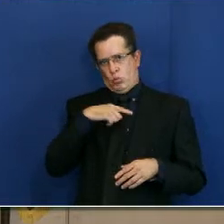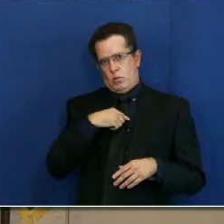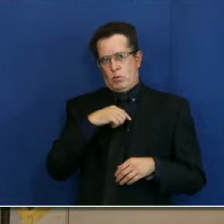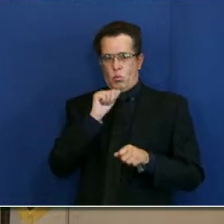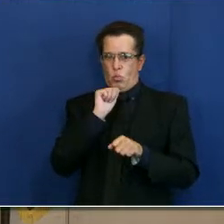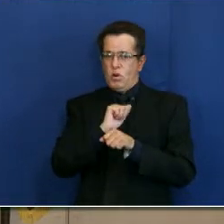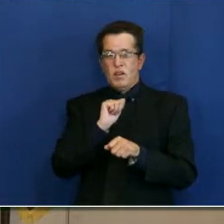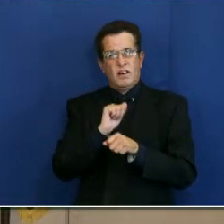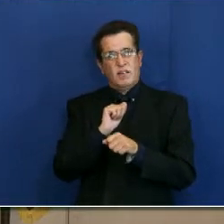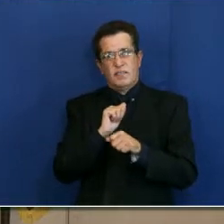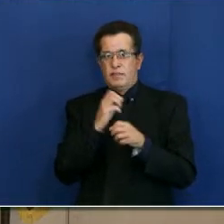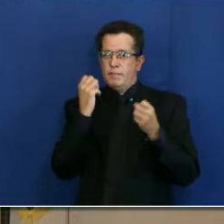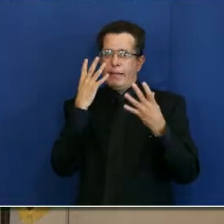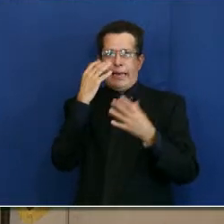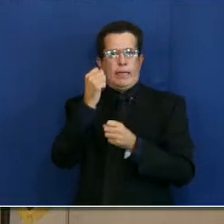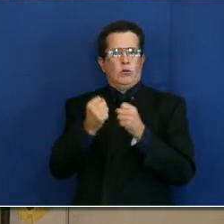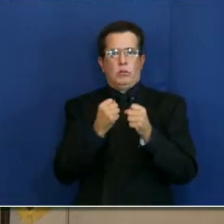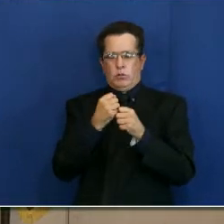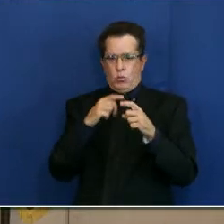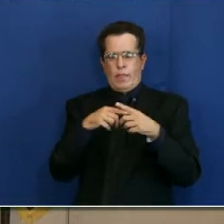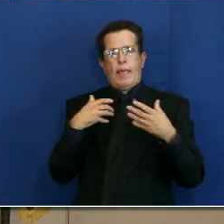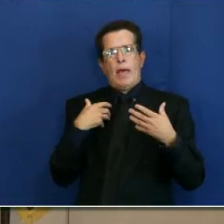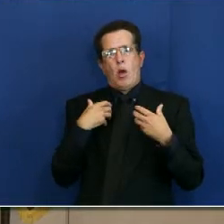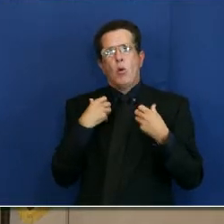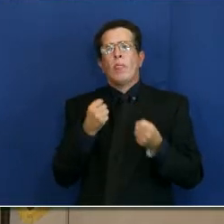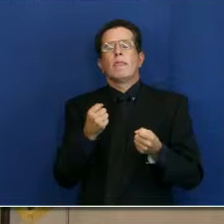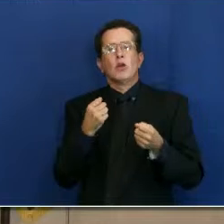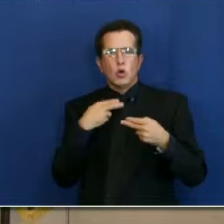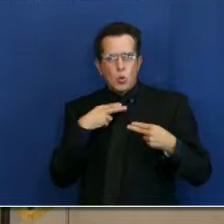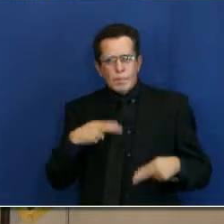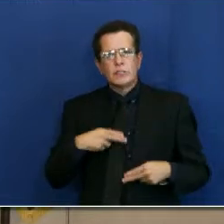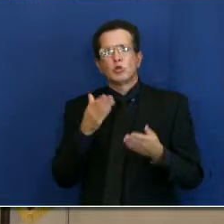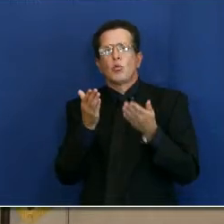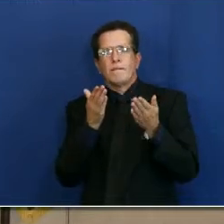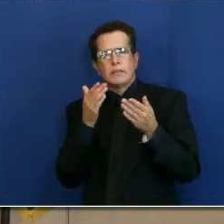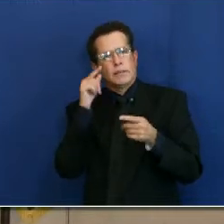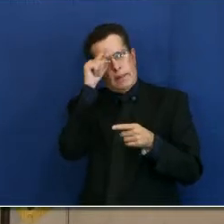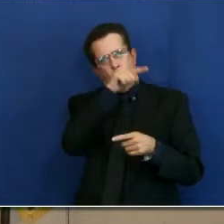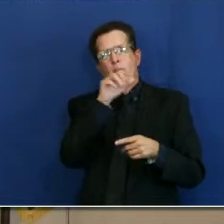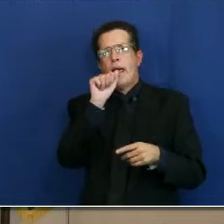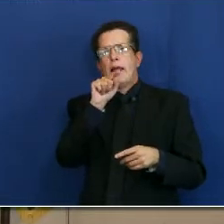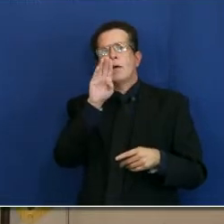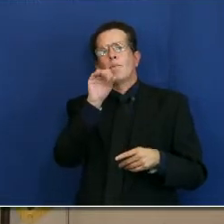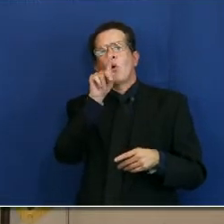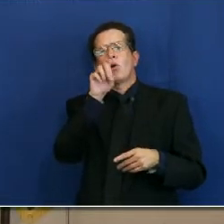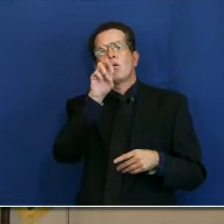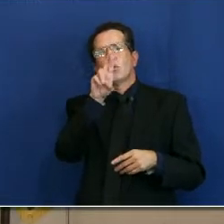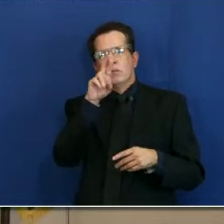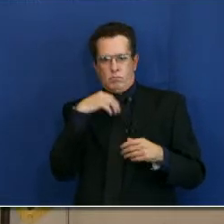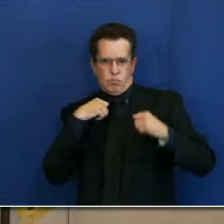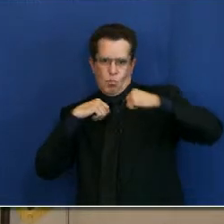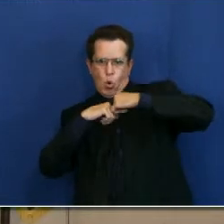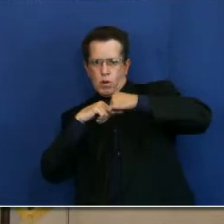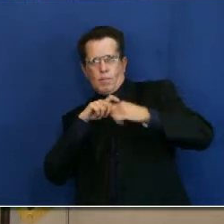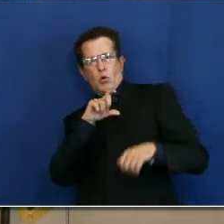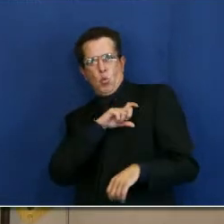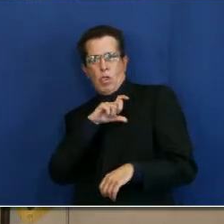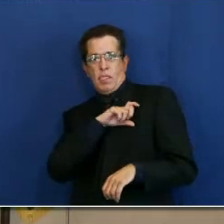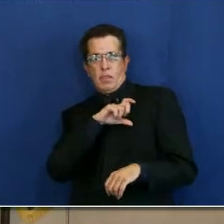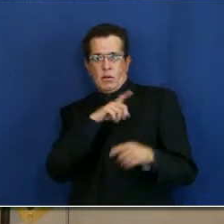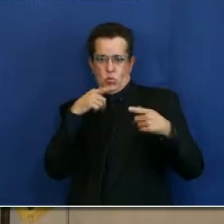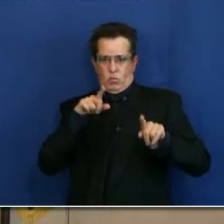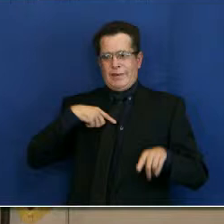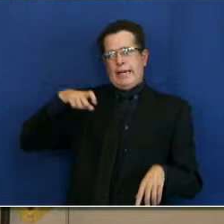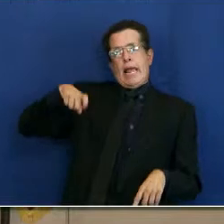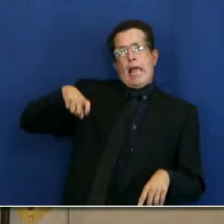in decades with the Health and Human Service Agency there at the border and with the Border Patrol in times of when